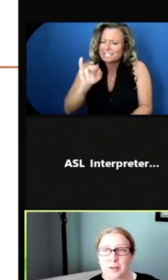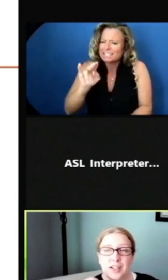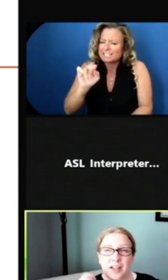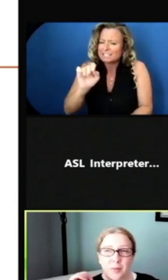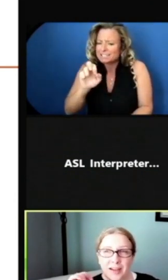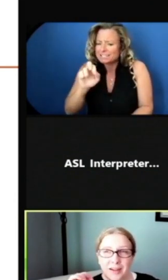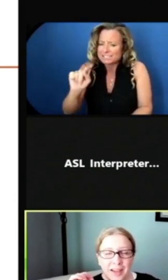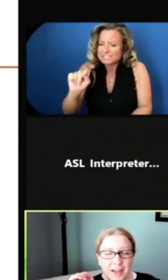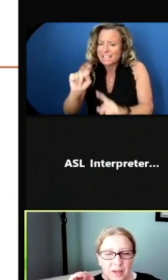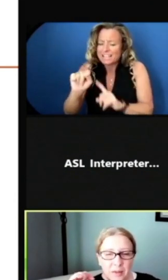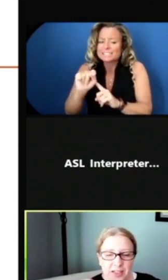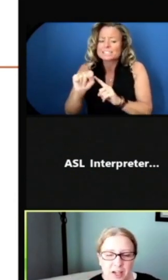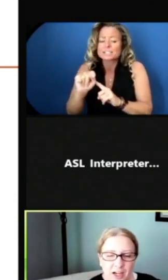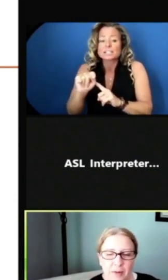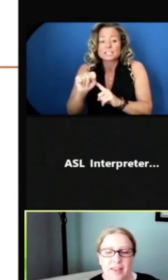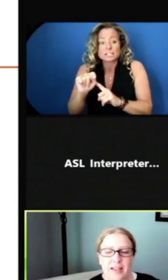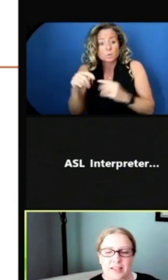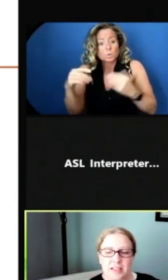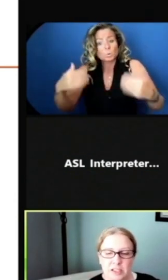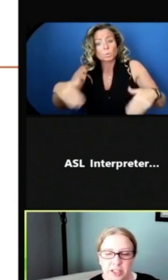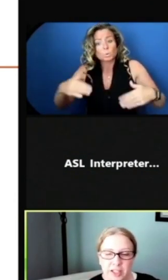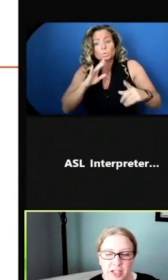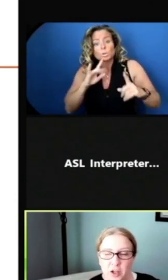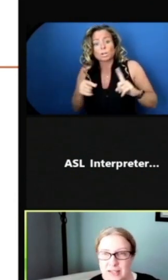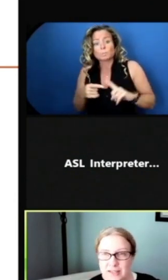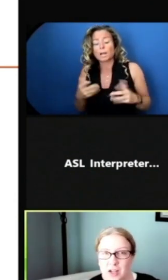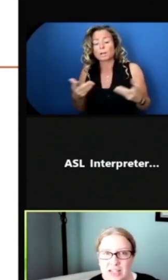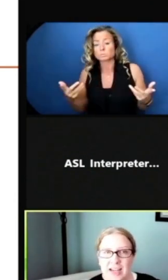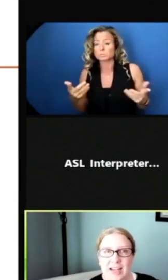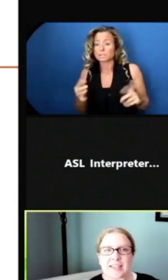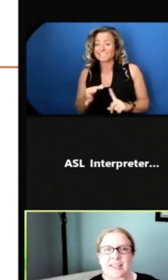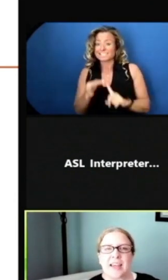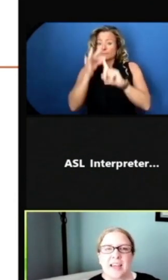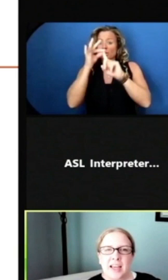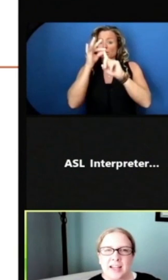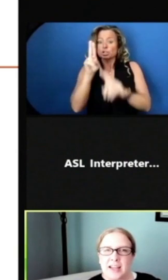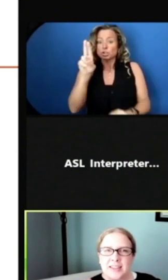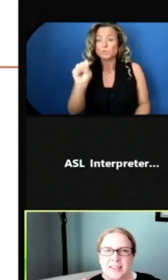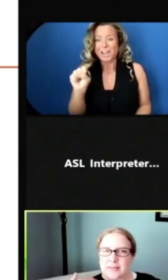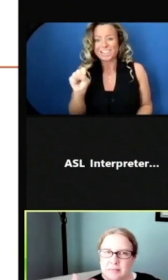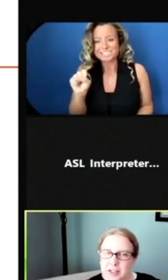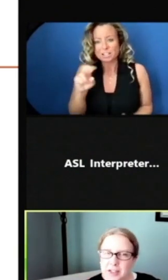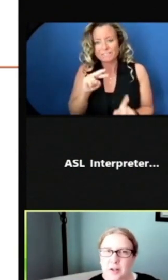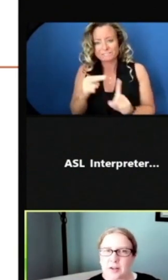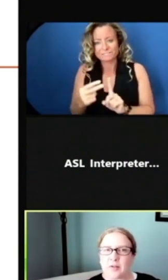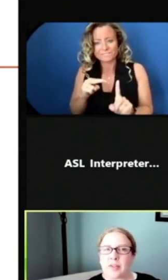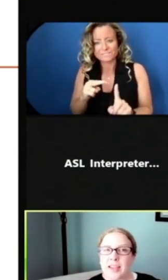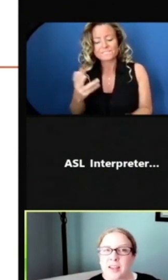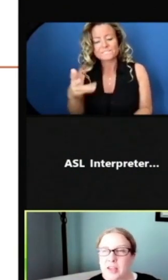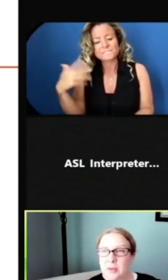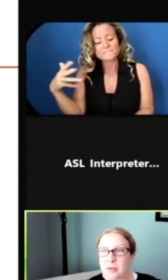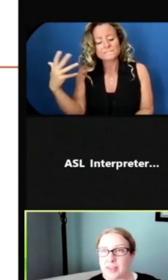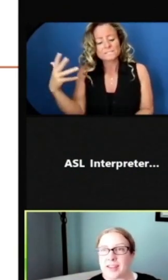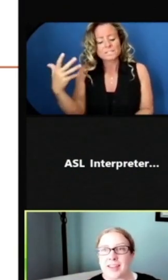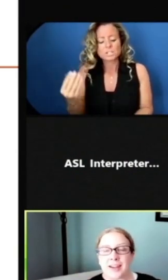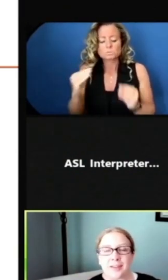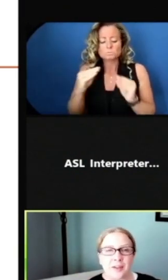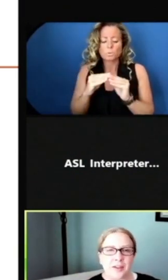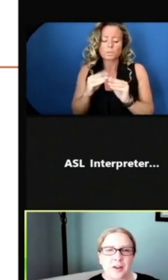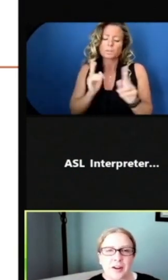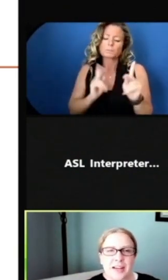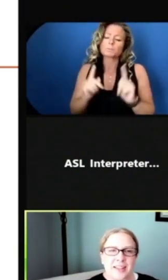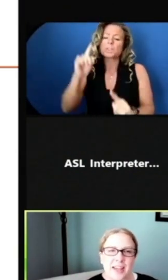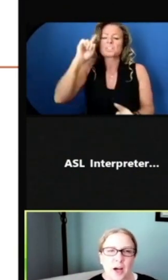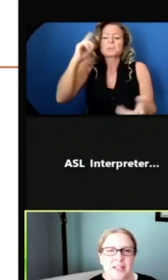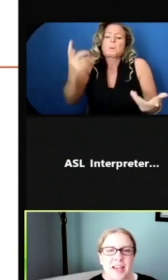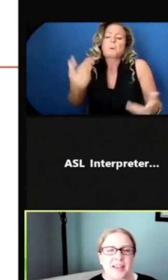common approach, and when people talk about this, especially in a US context, it's sort of the thing that people think that